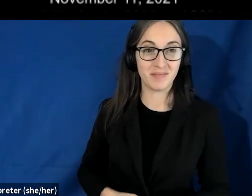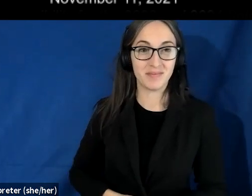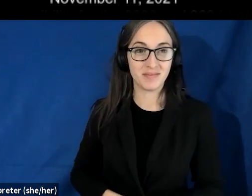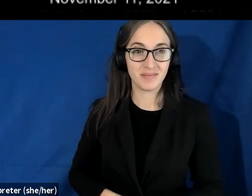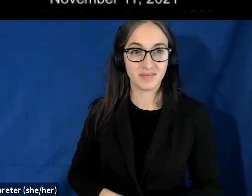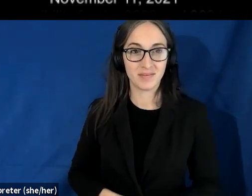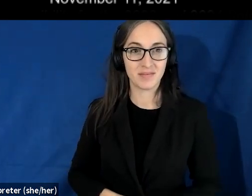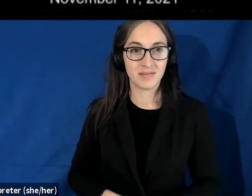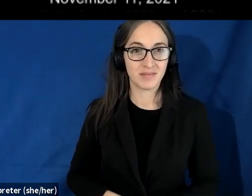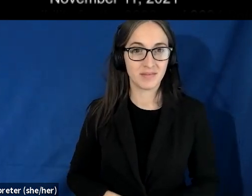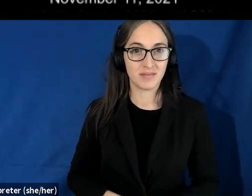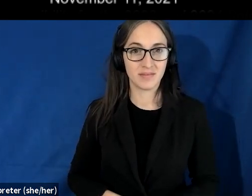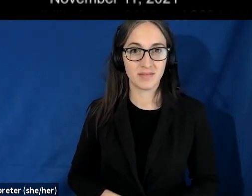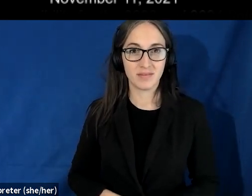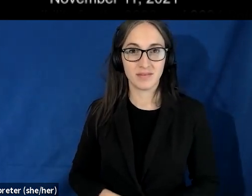is a